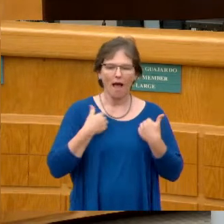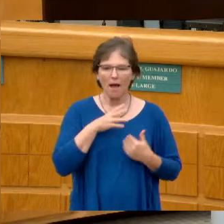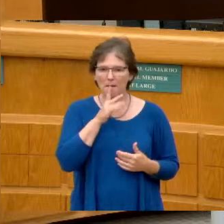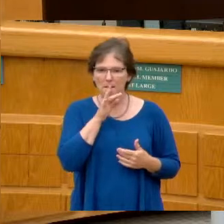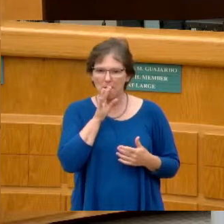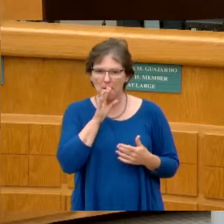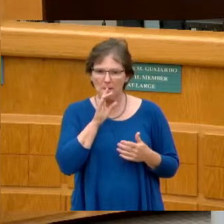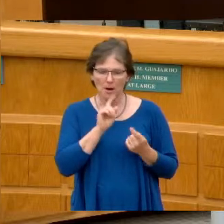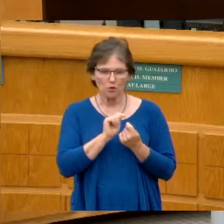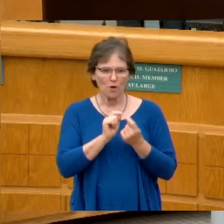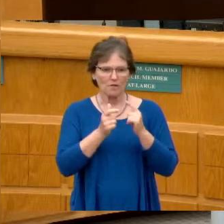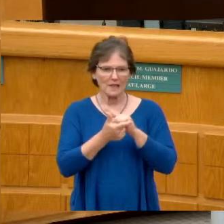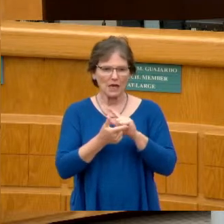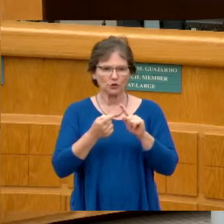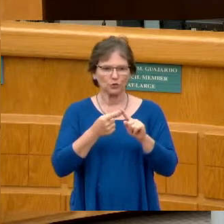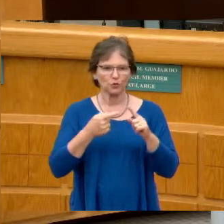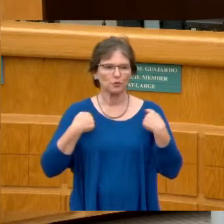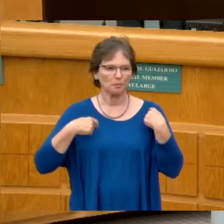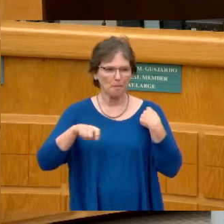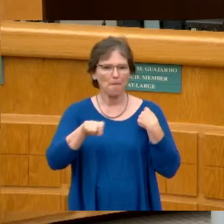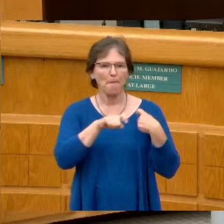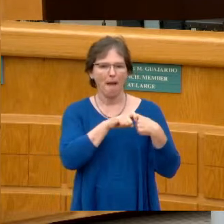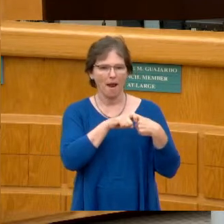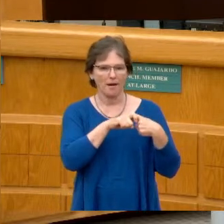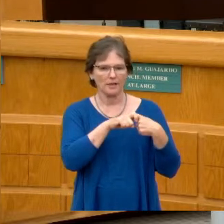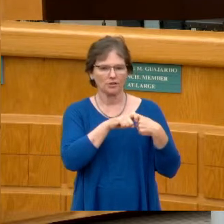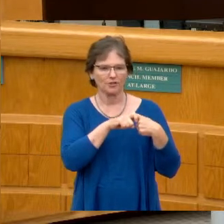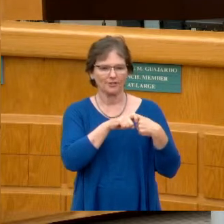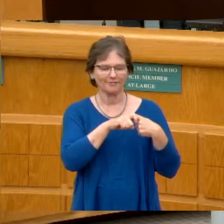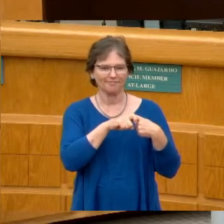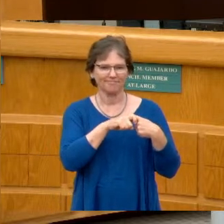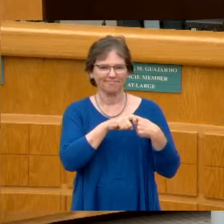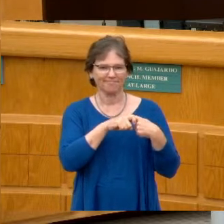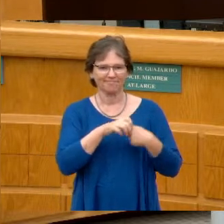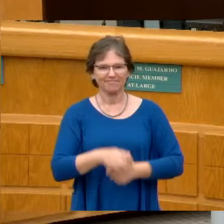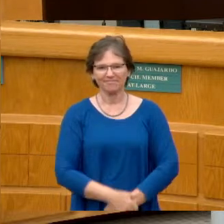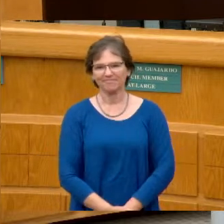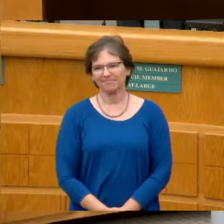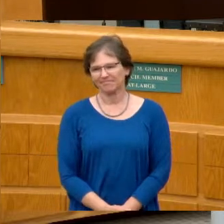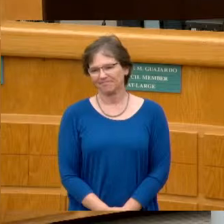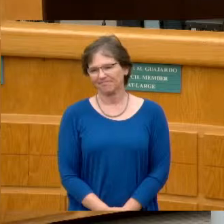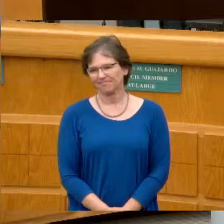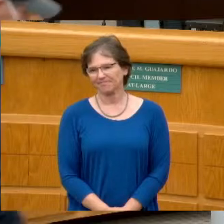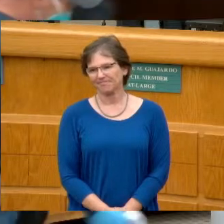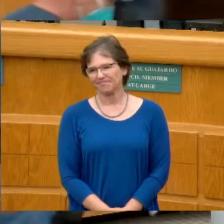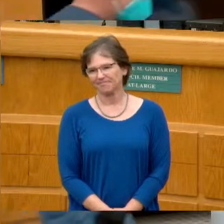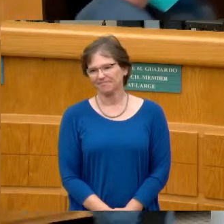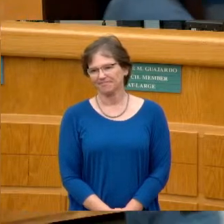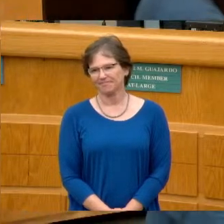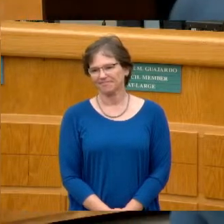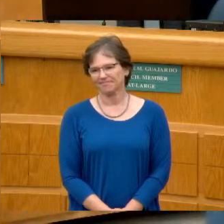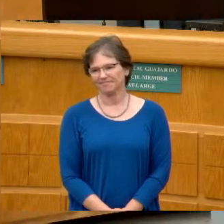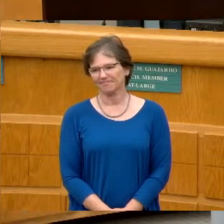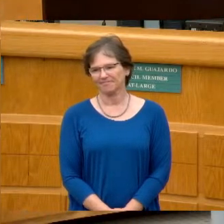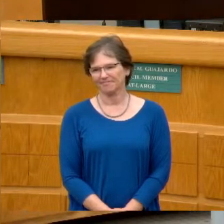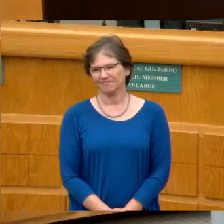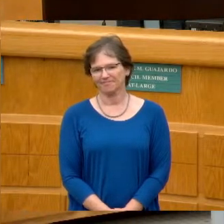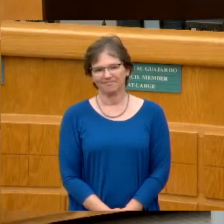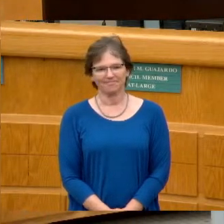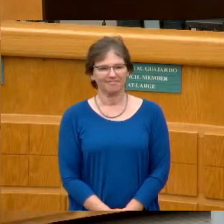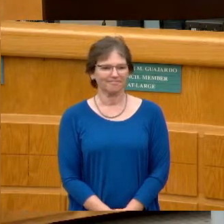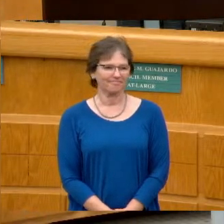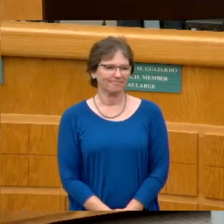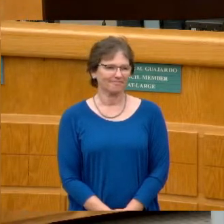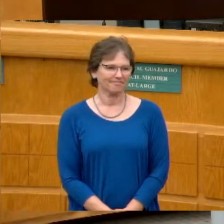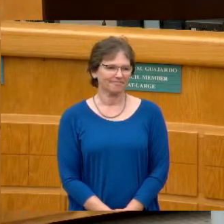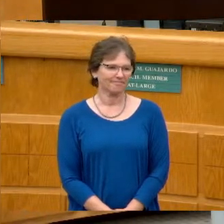recover. Have a safe and healthy Halloween, and as always, stay informed. I will now turn it over to